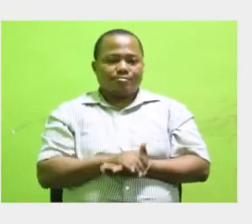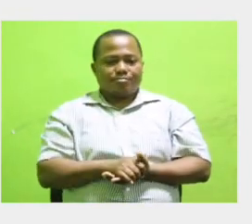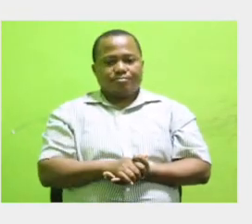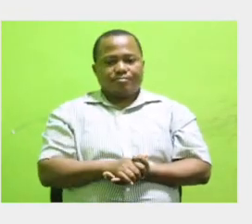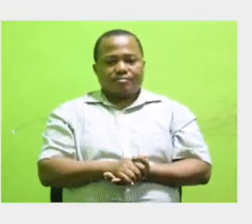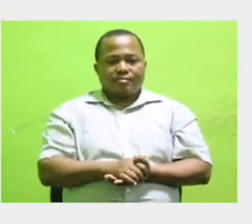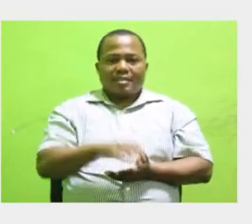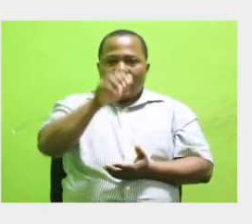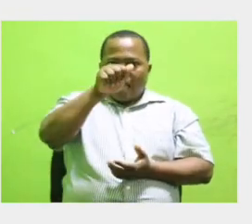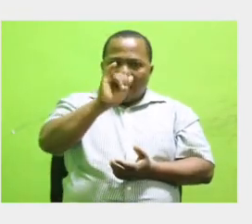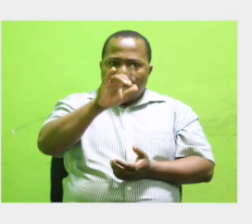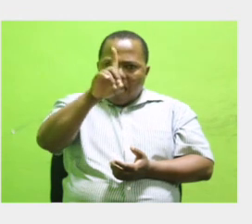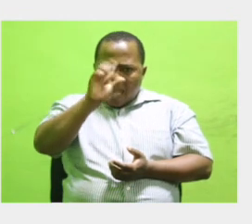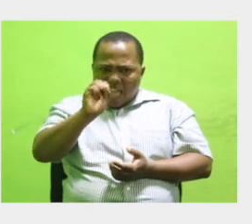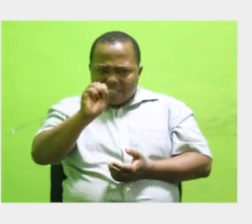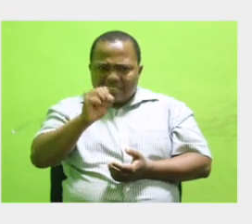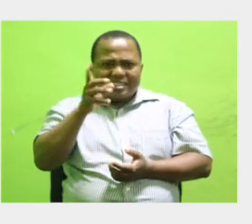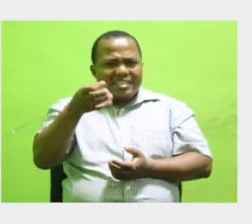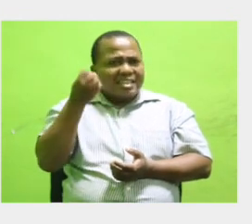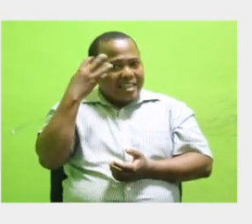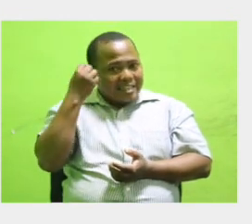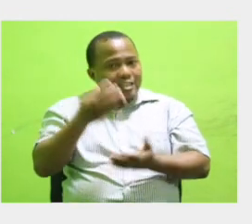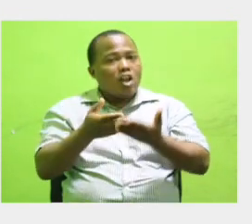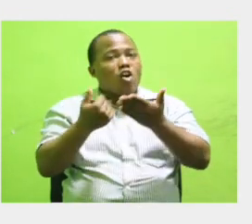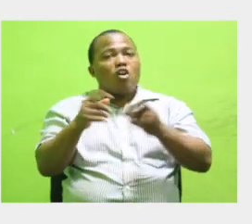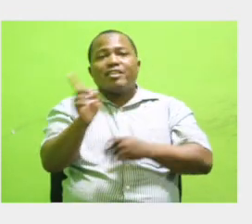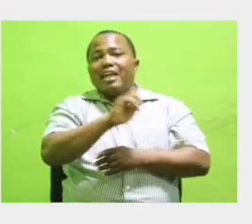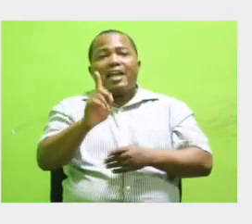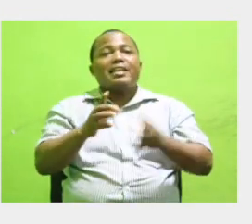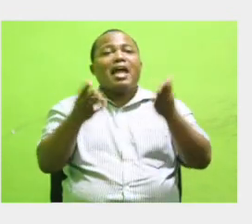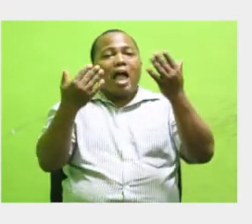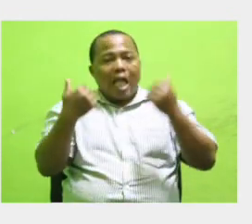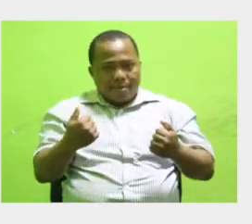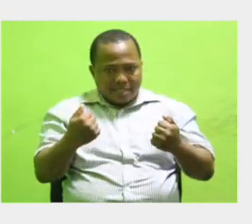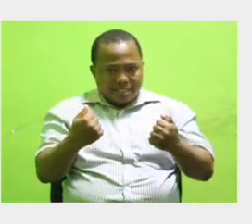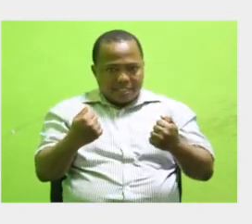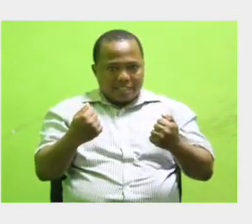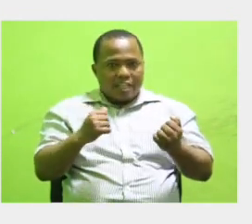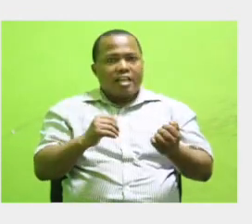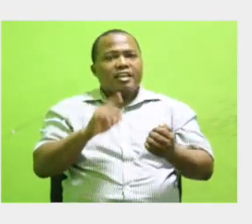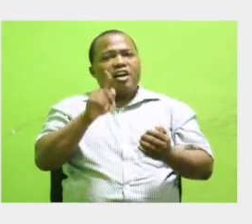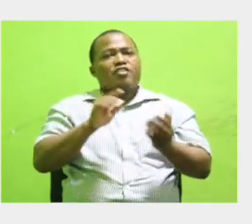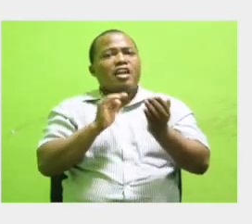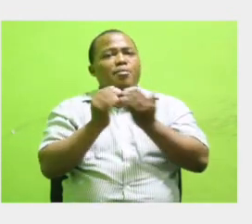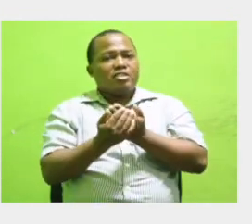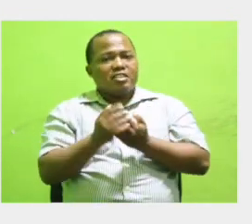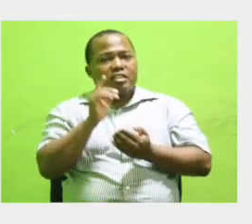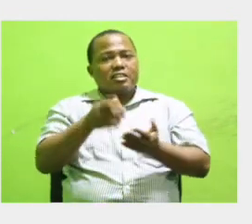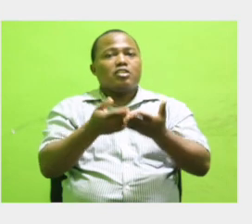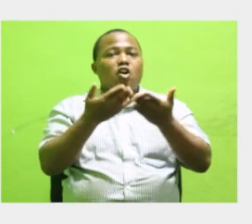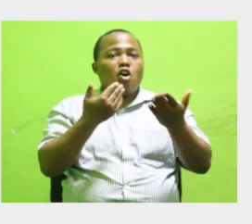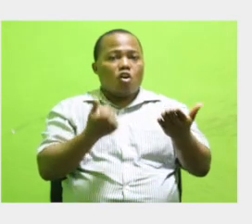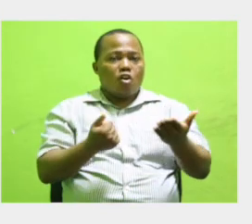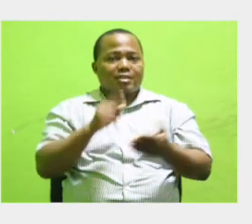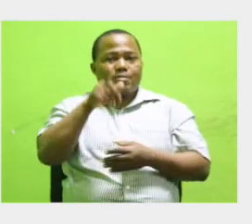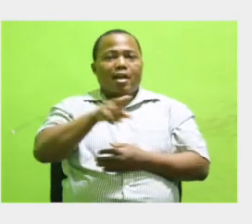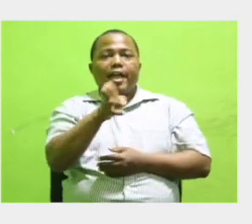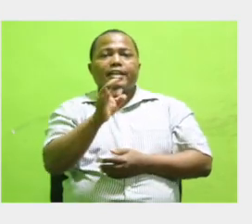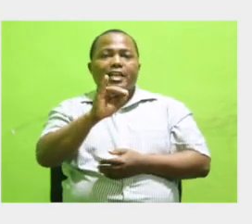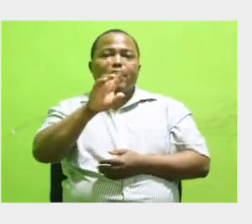sexual contact. Their main differences is that STIs are infections which arise through